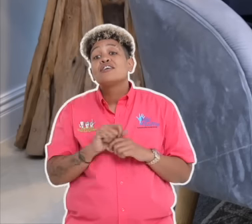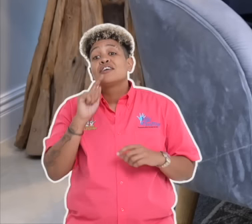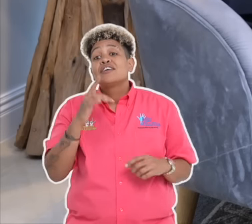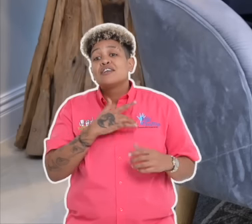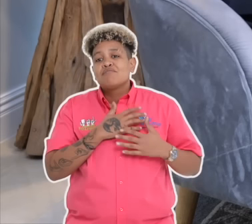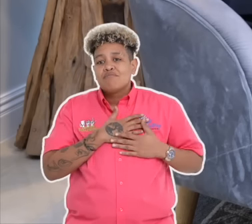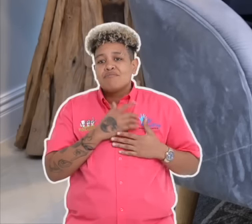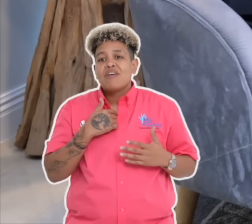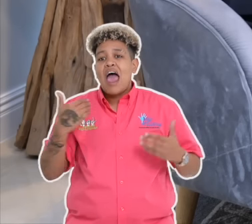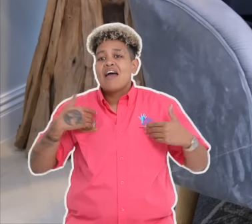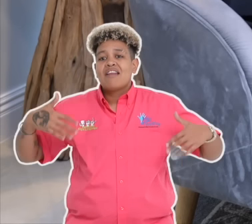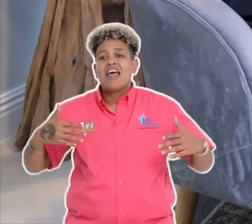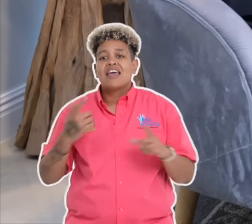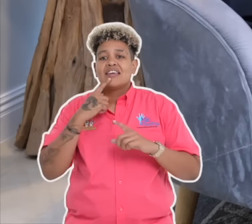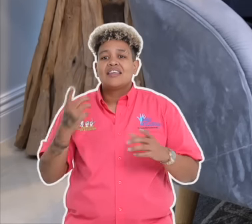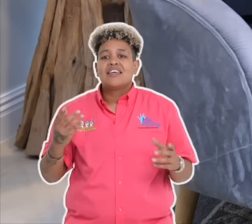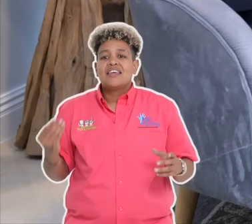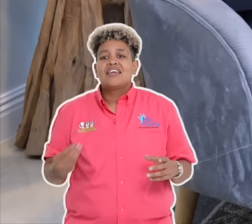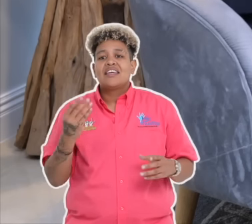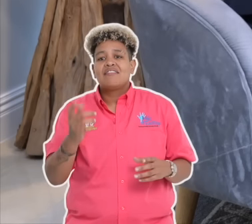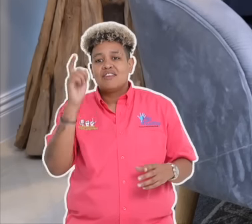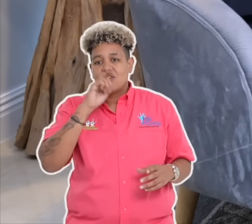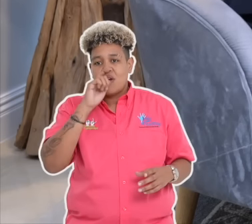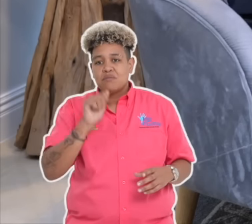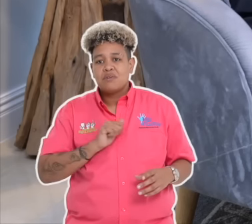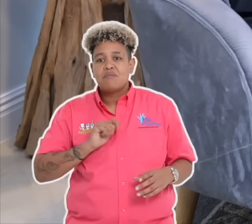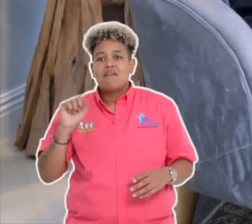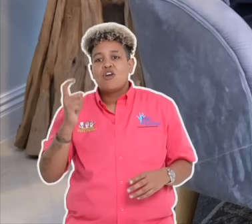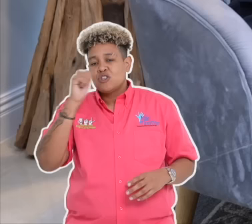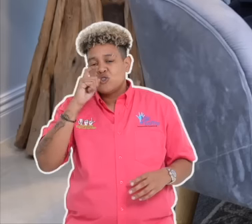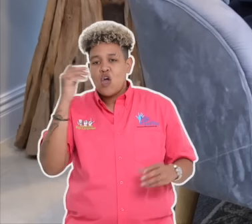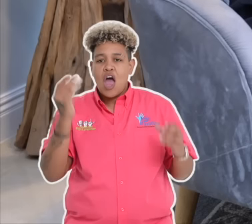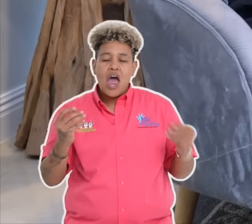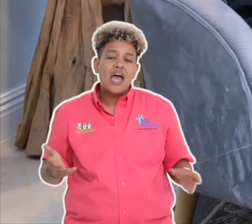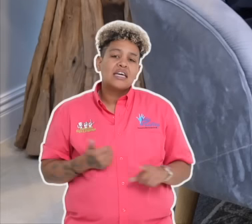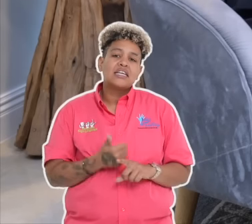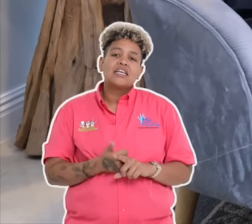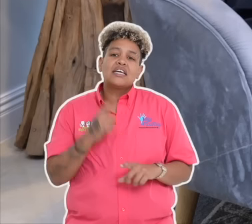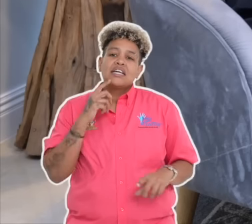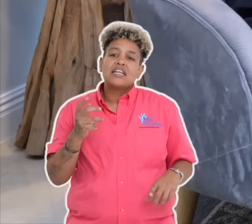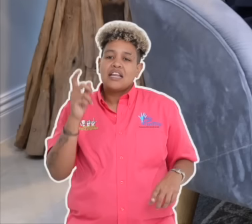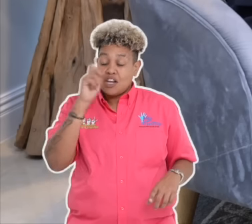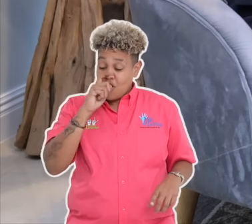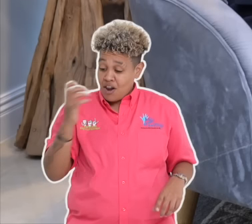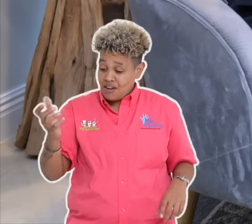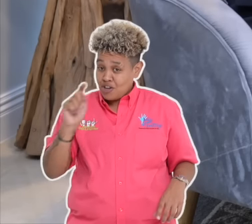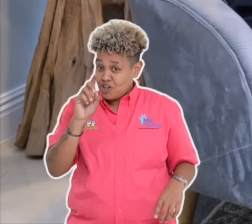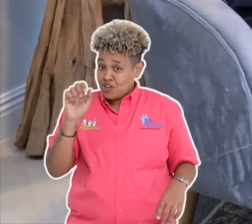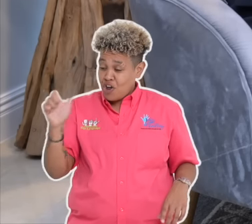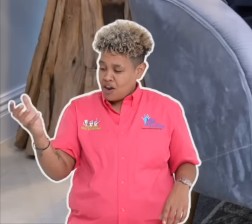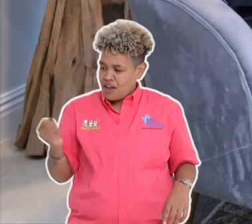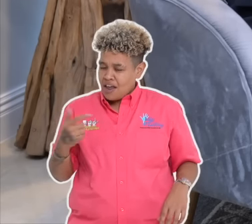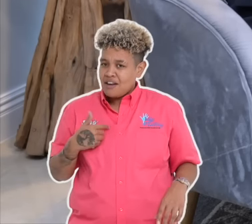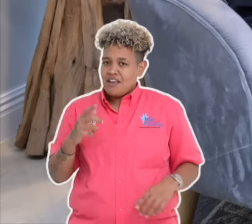is absolutely near and dear to my soul, and I have not been able to actually hand out the toys myself. My first toy was a doll that I got